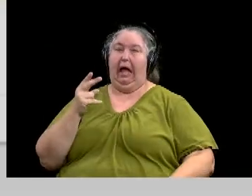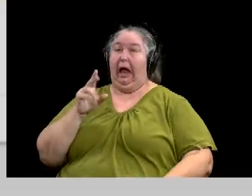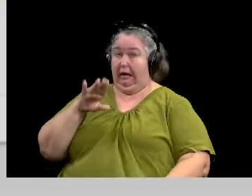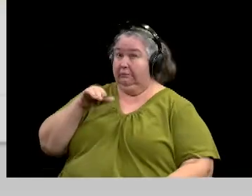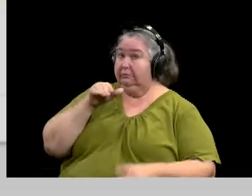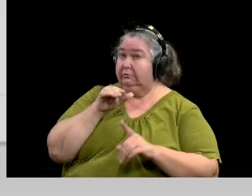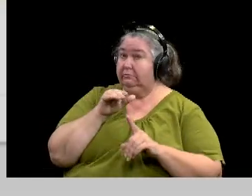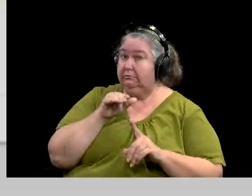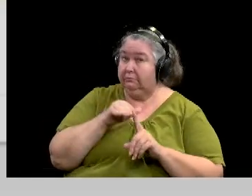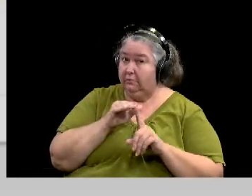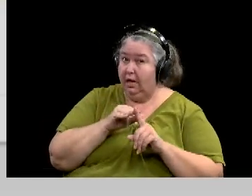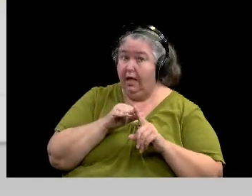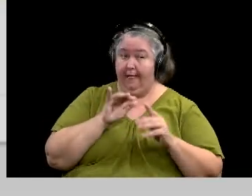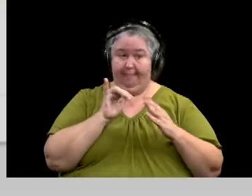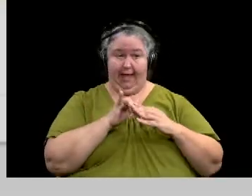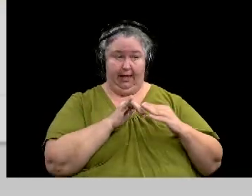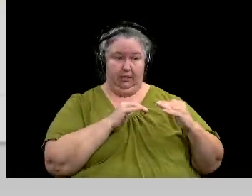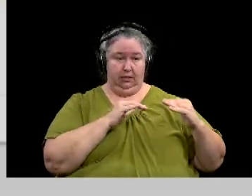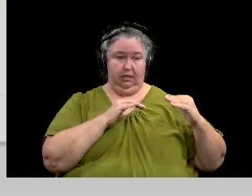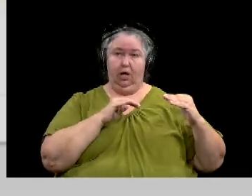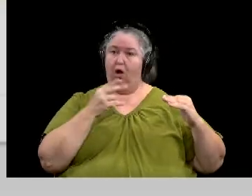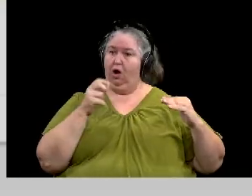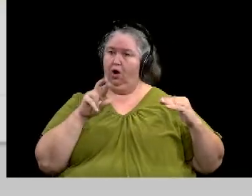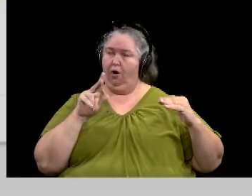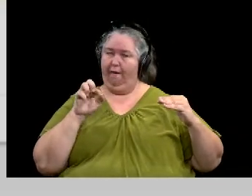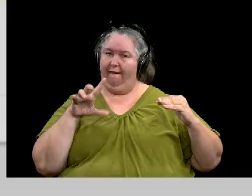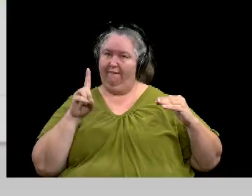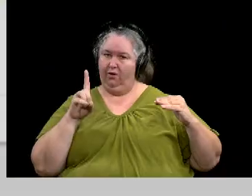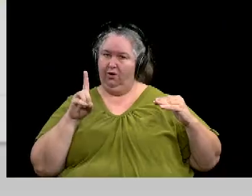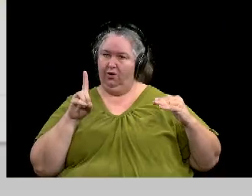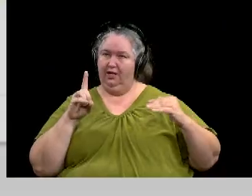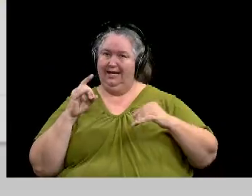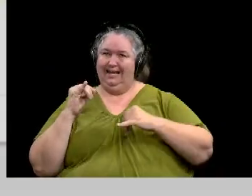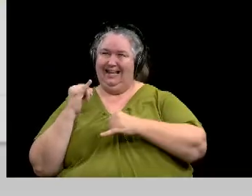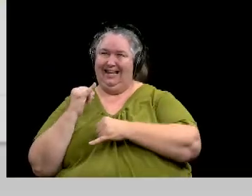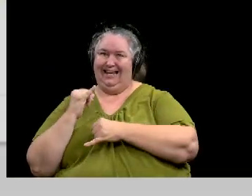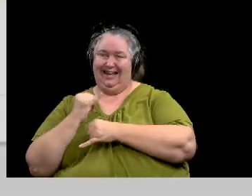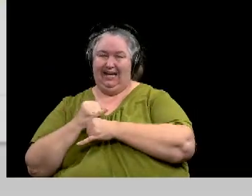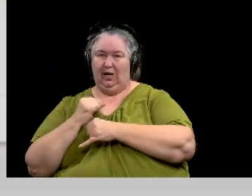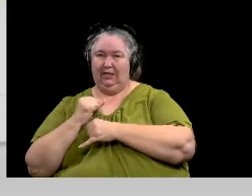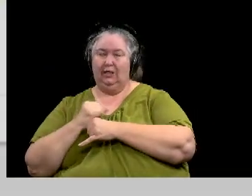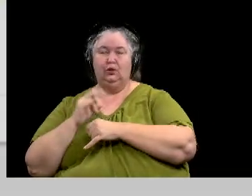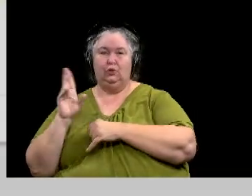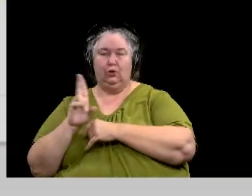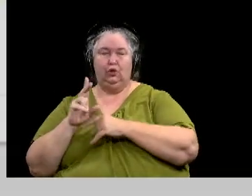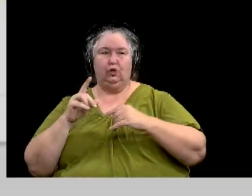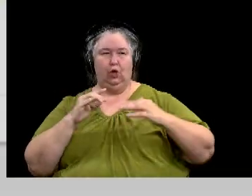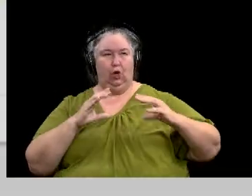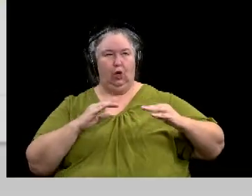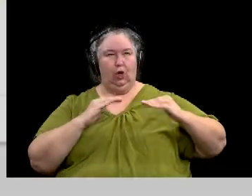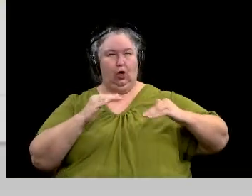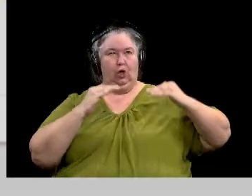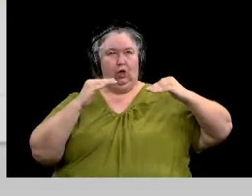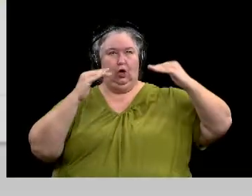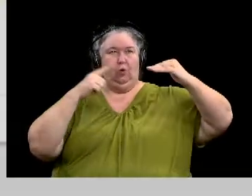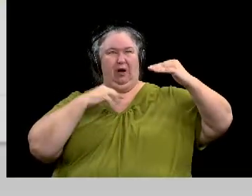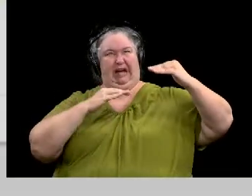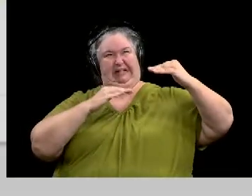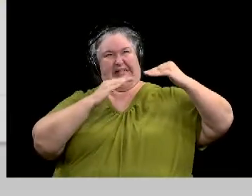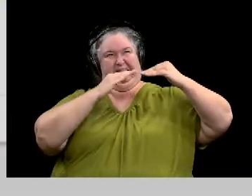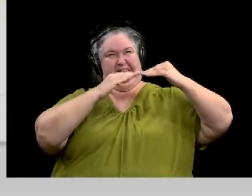Global Health Institute uses, we're still beyond the tipping point, at risk for ongoing exponential spread.